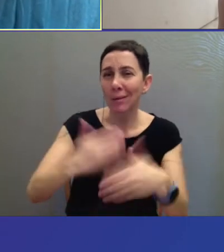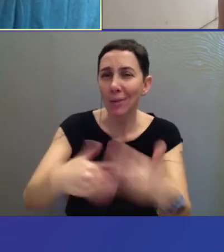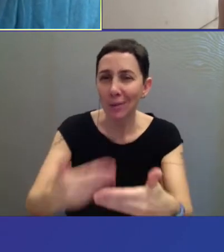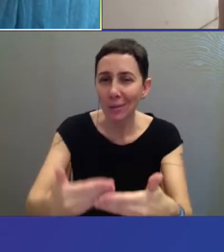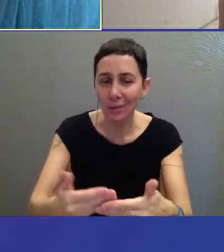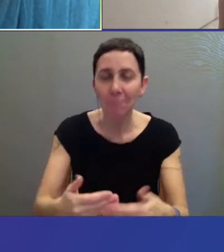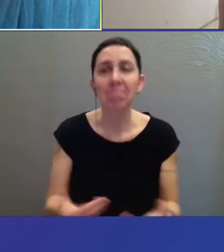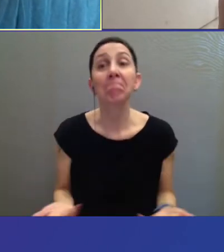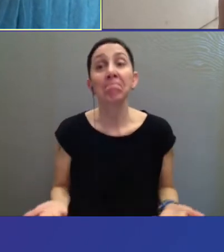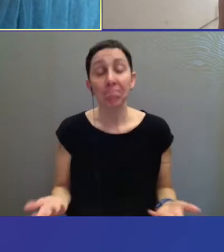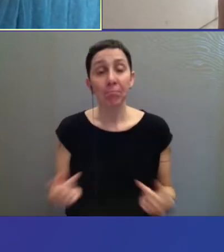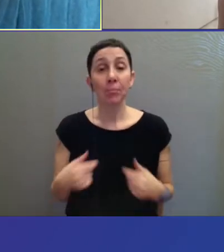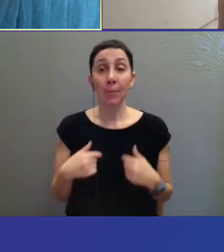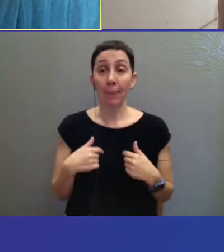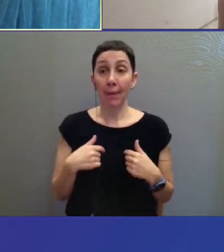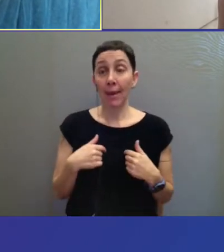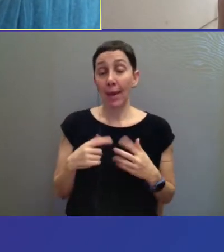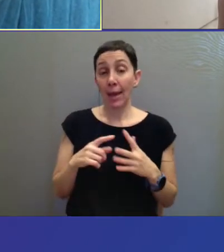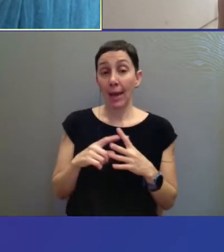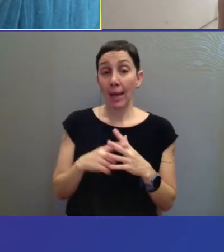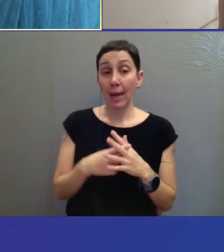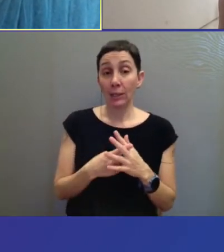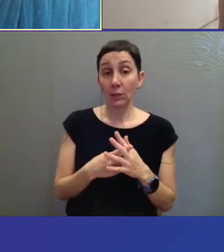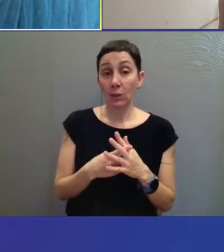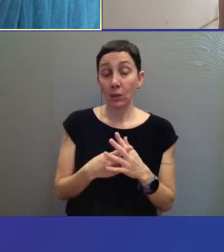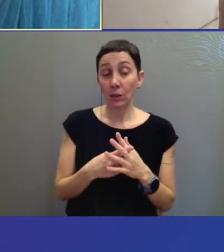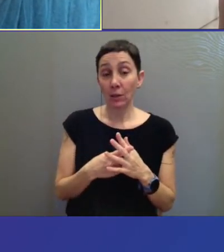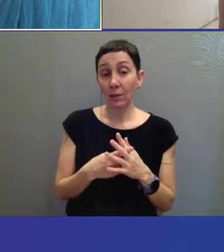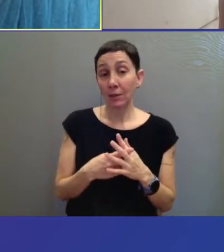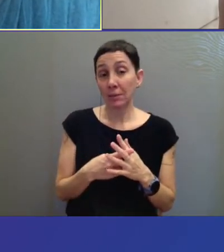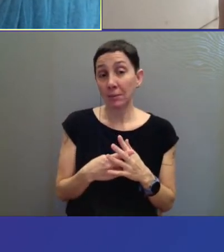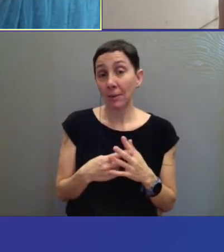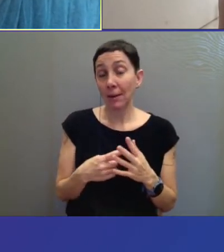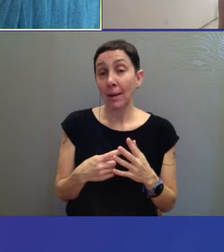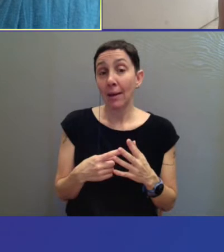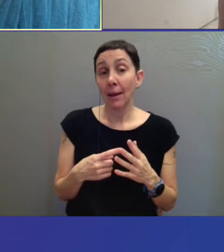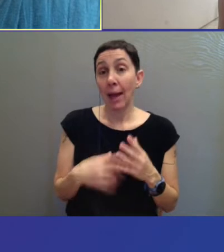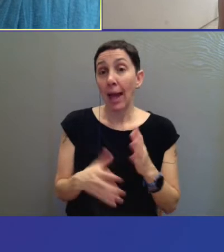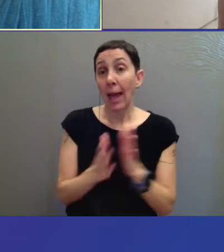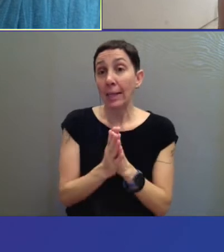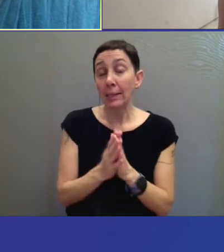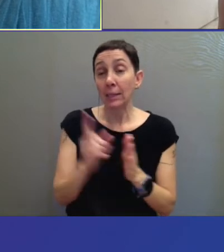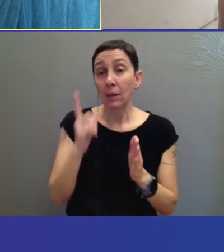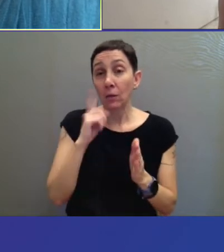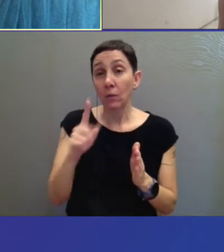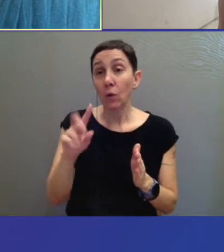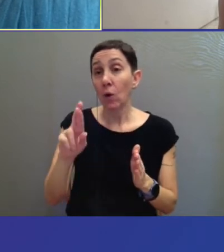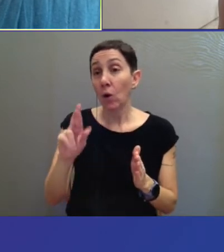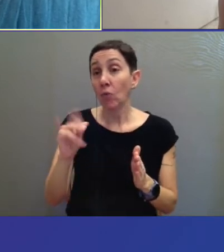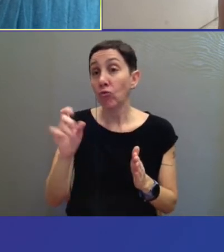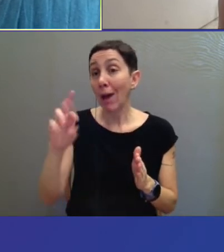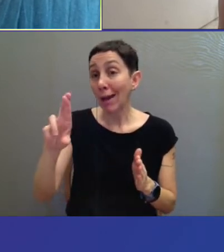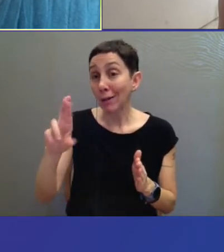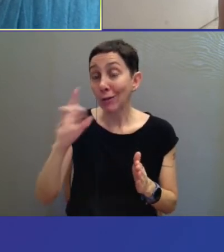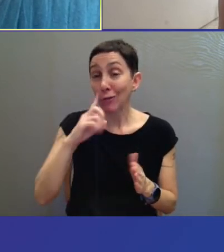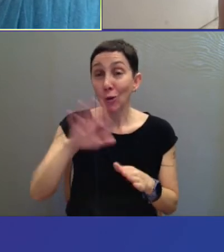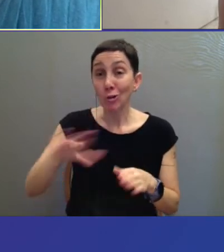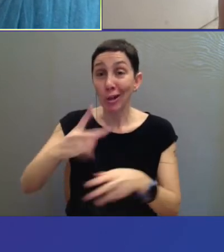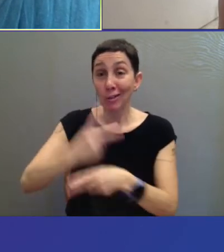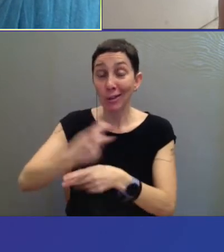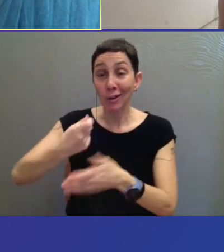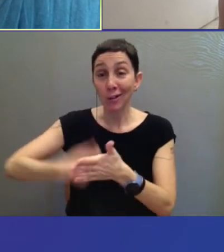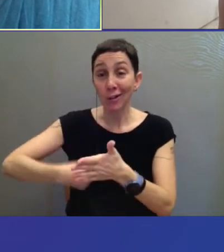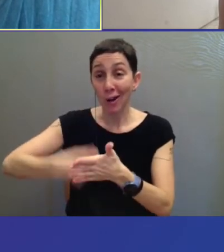I started just asking in a tech writer for childcare that would be covered, for a